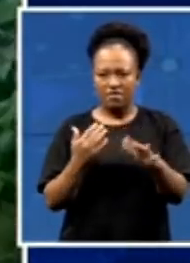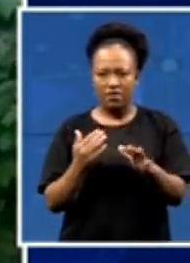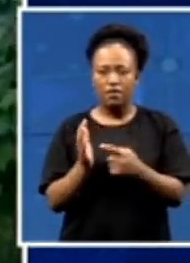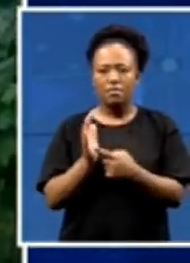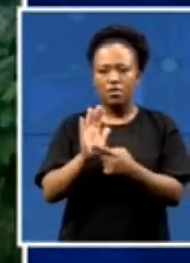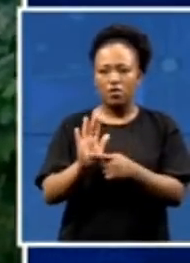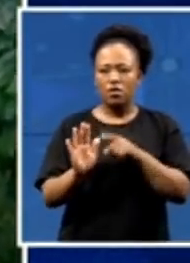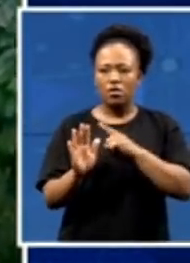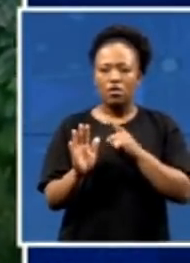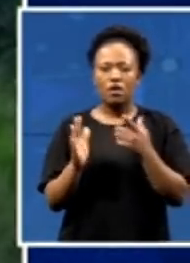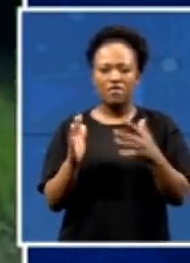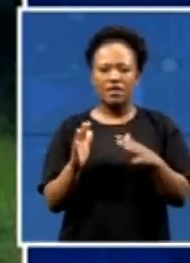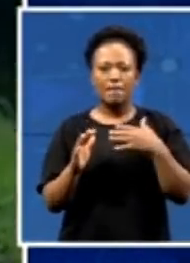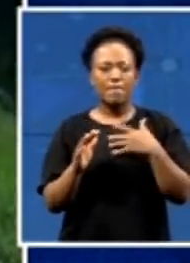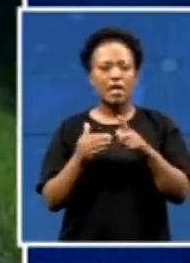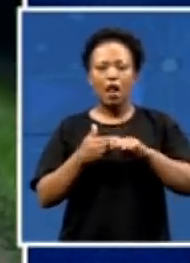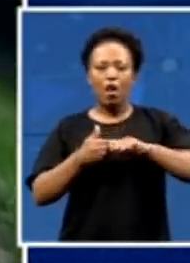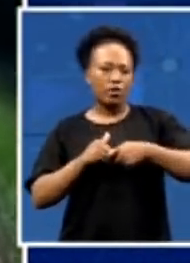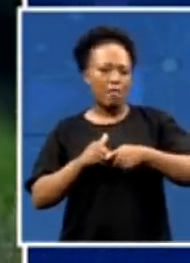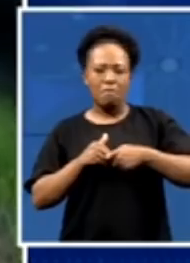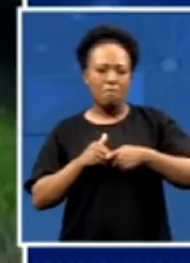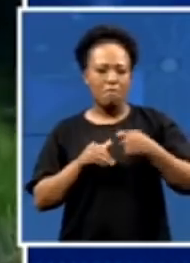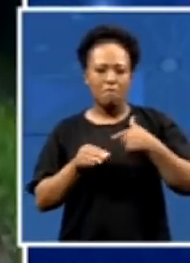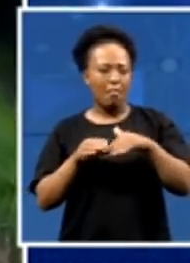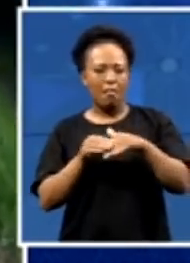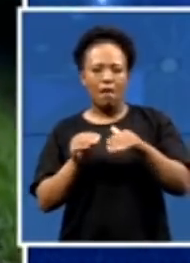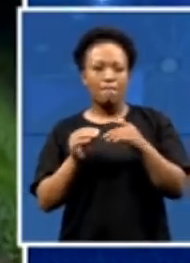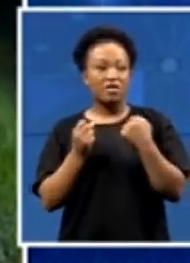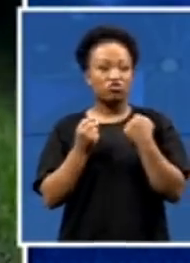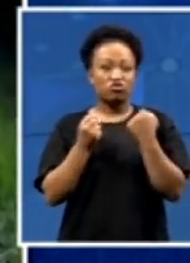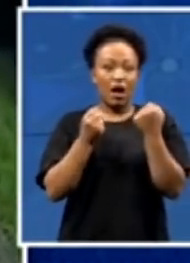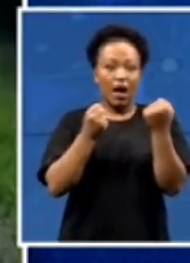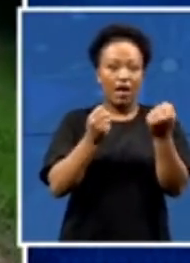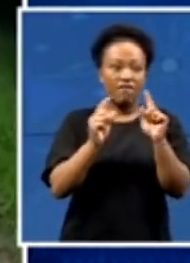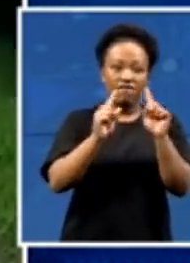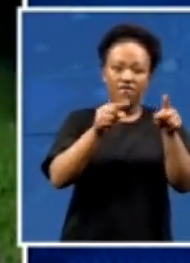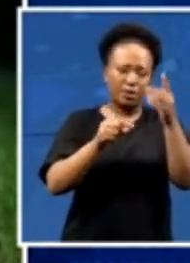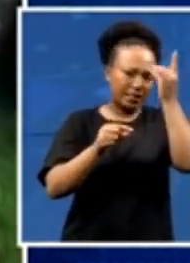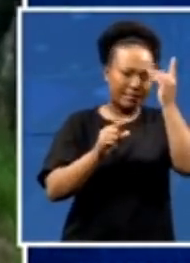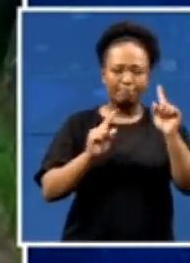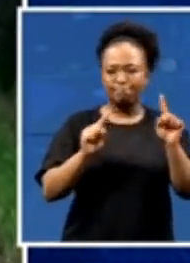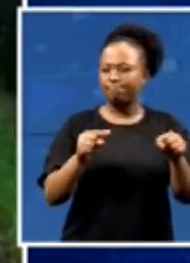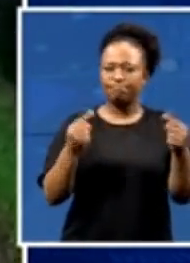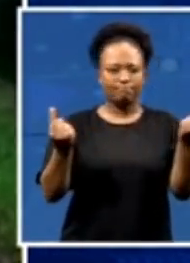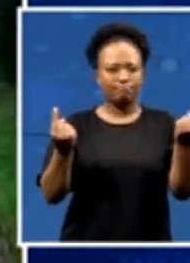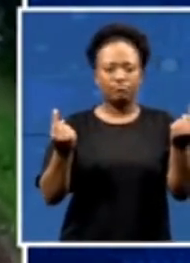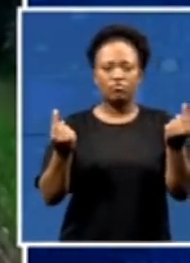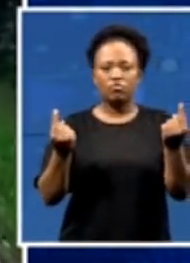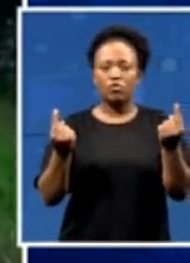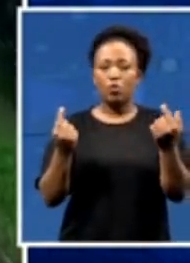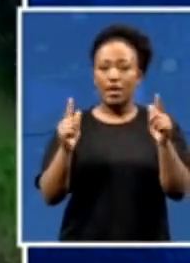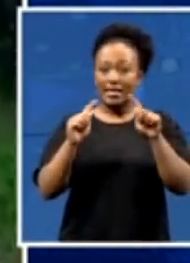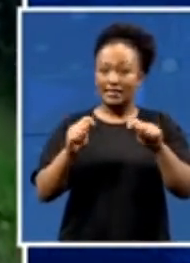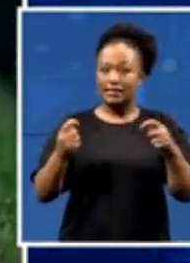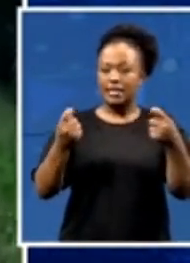cannot go through to Durban. Currently, the disaster management teams are about to brief the media, but I'm told some